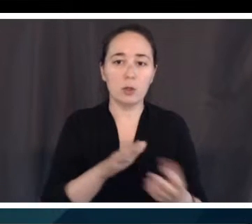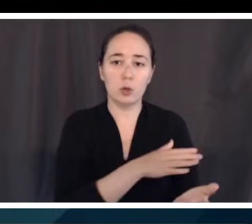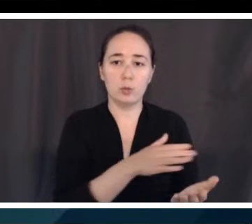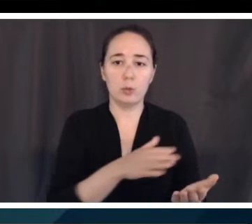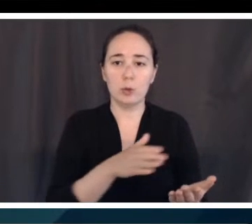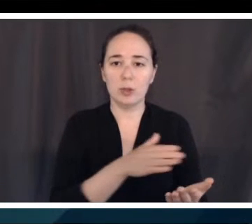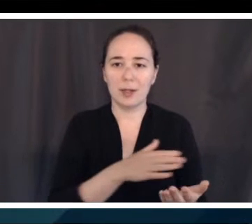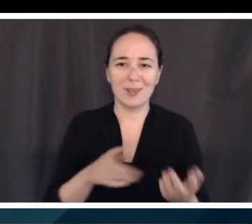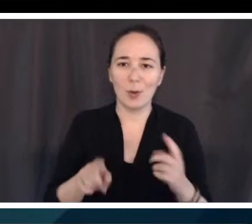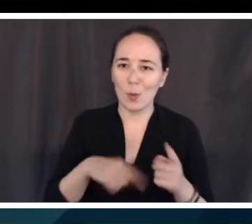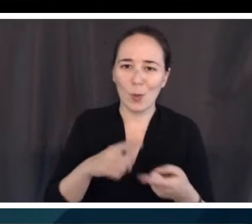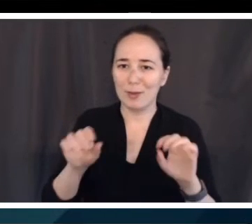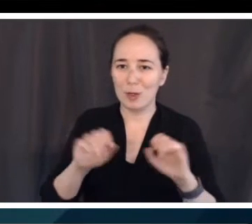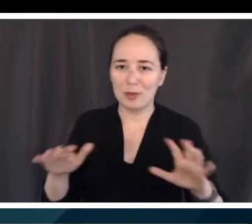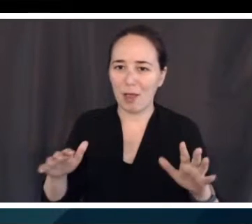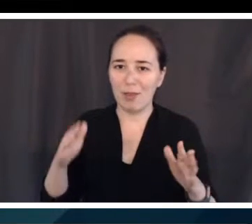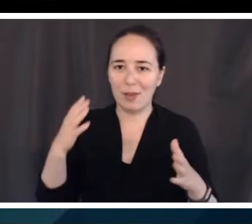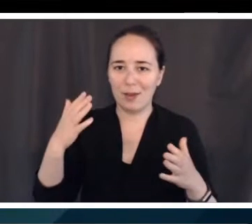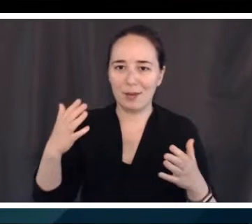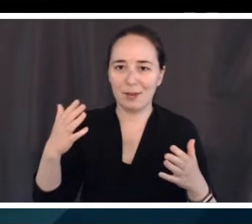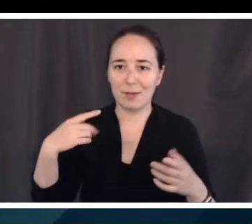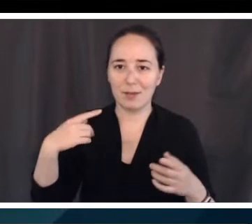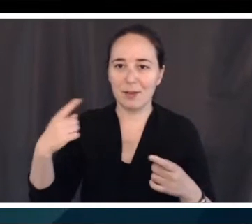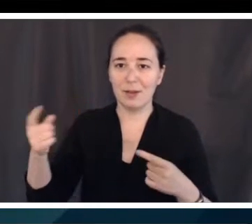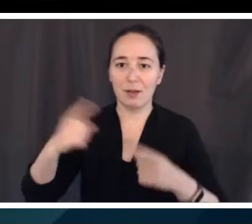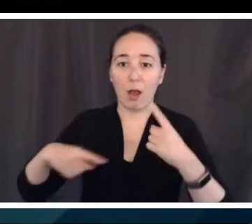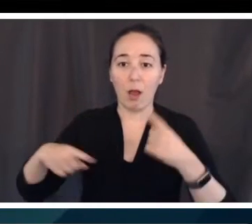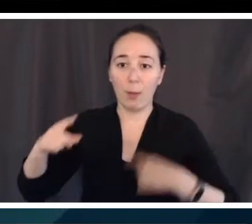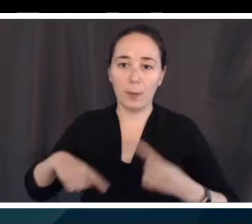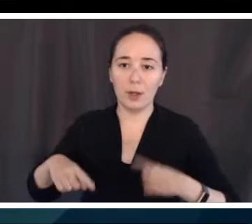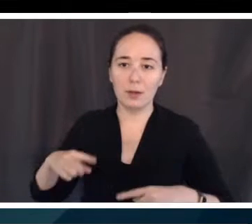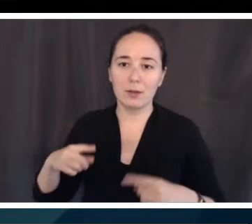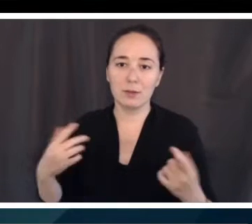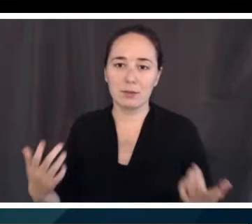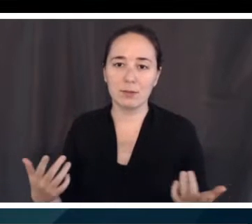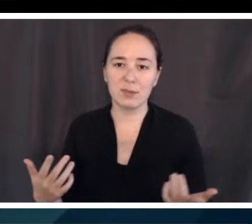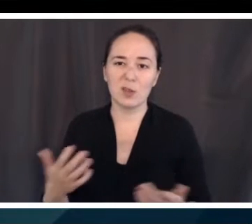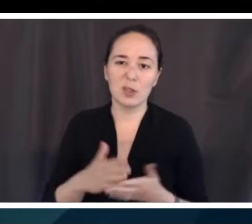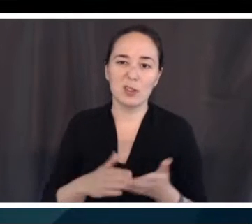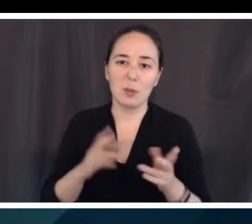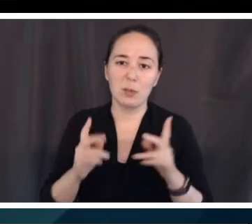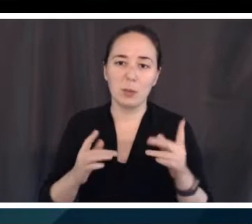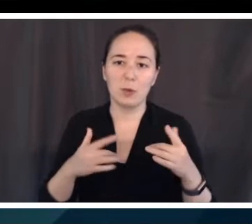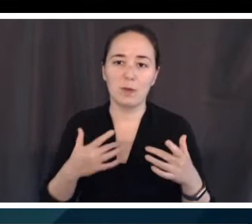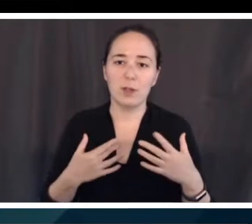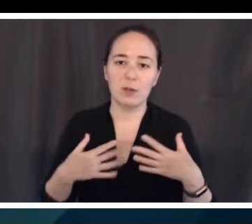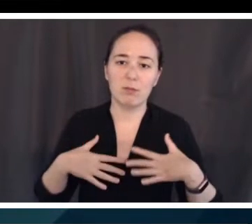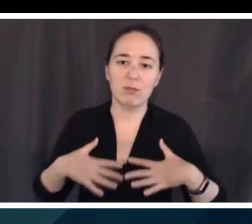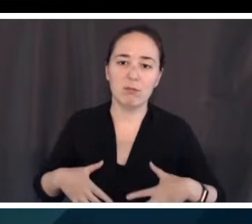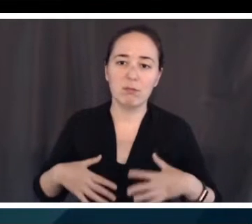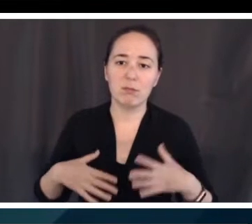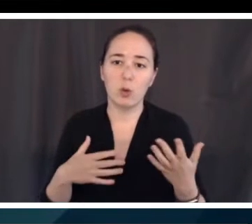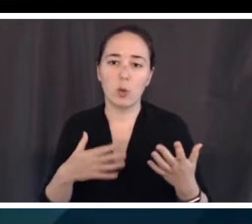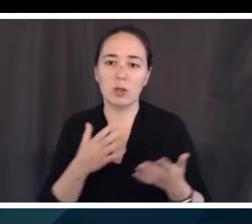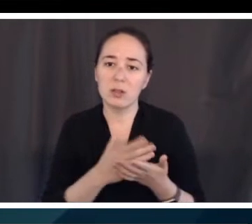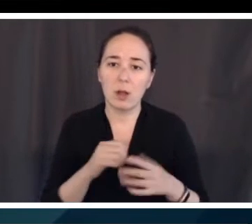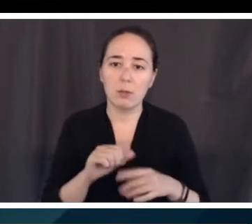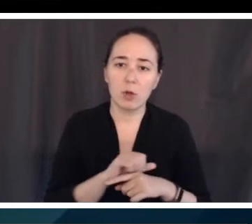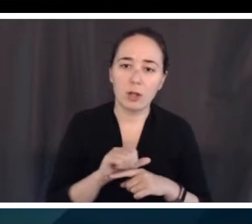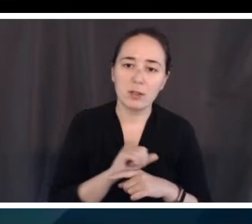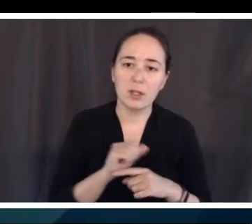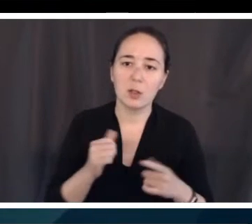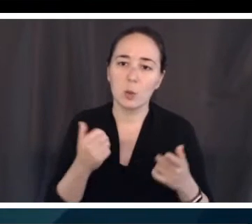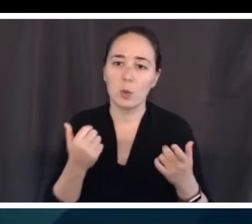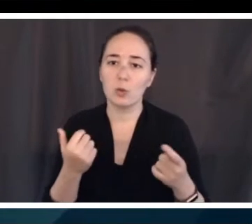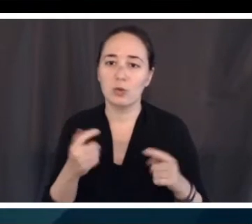gig, uh, some people would allow themselves to falter until there is.